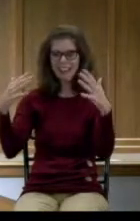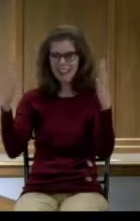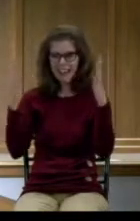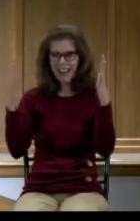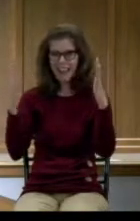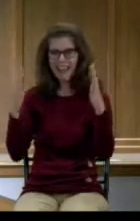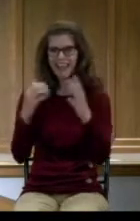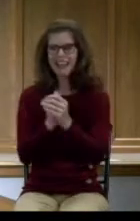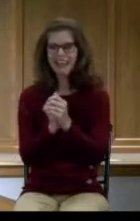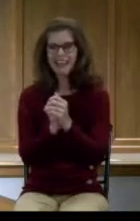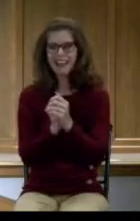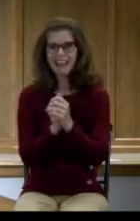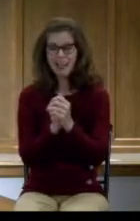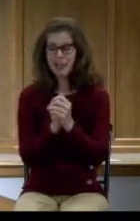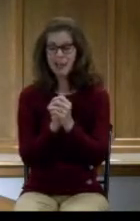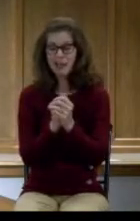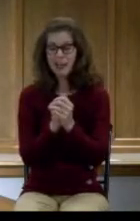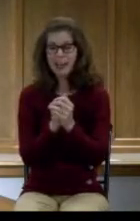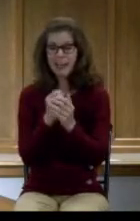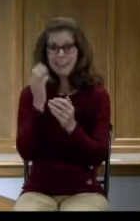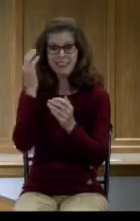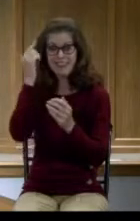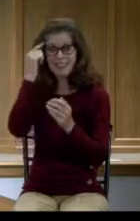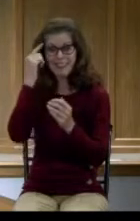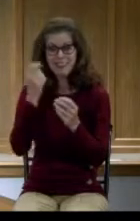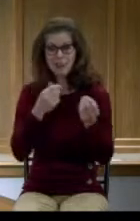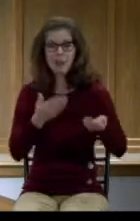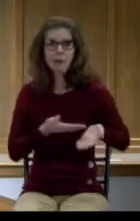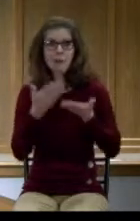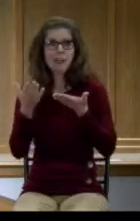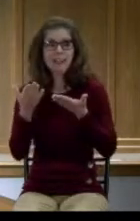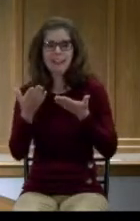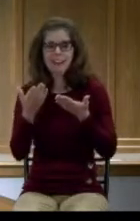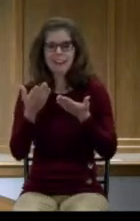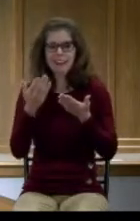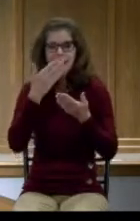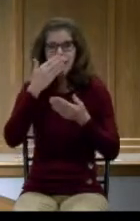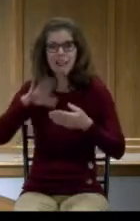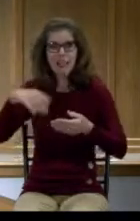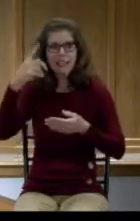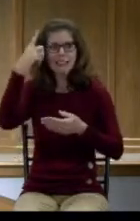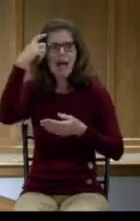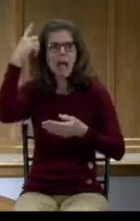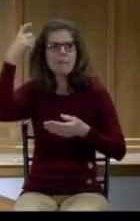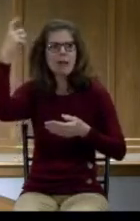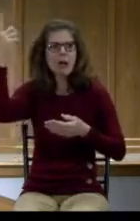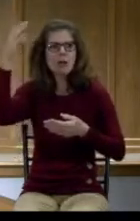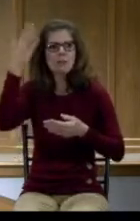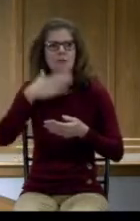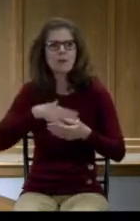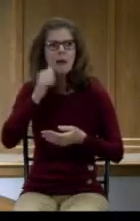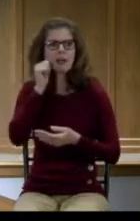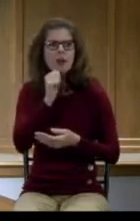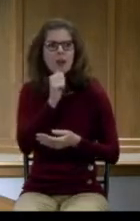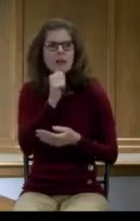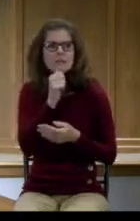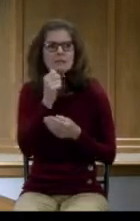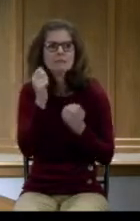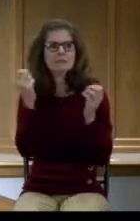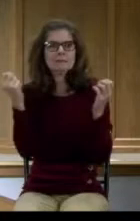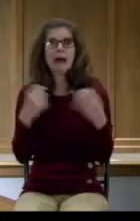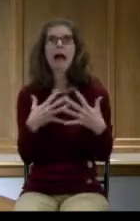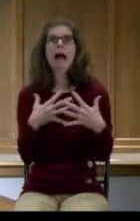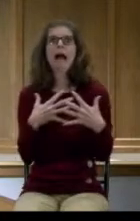window. Guaranteed nightmares for the girls. It was very, very, very sad. But that's 2020. You work really